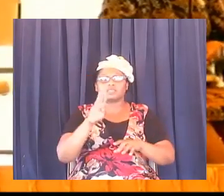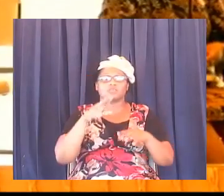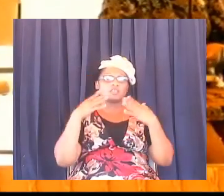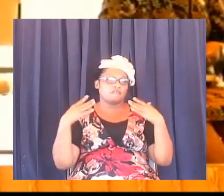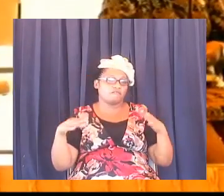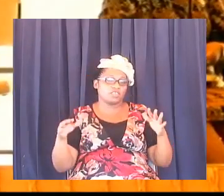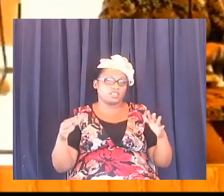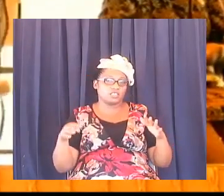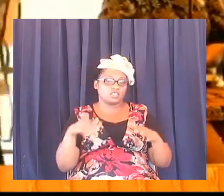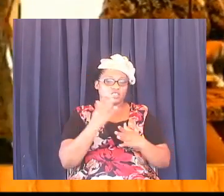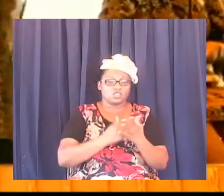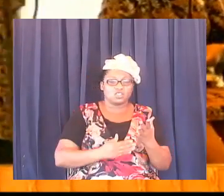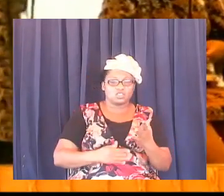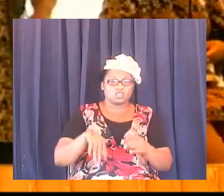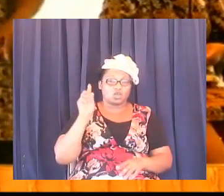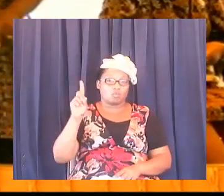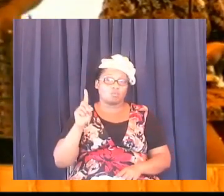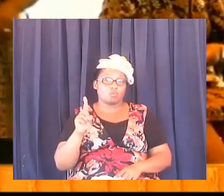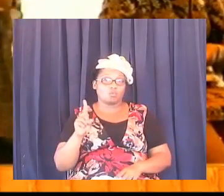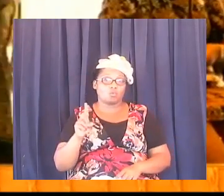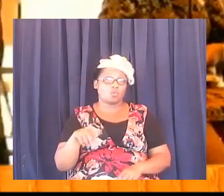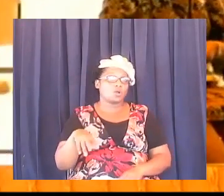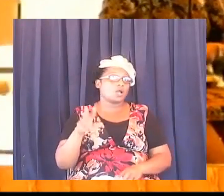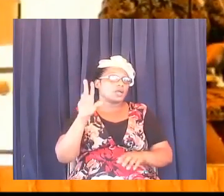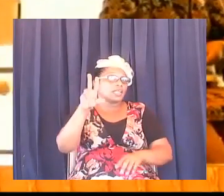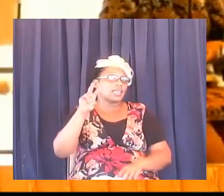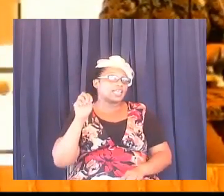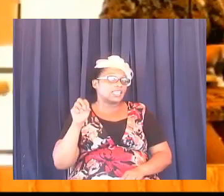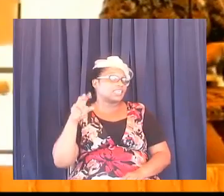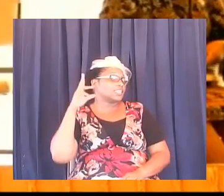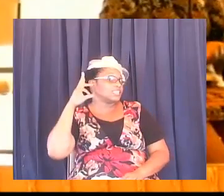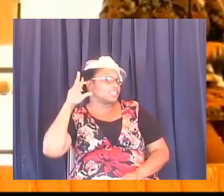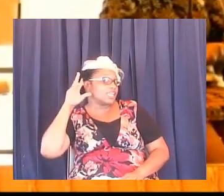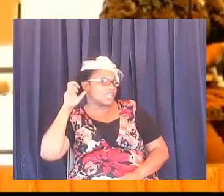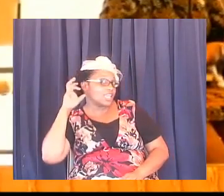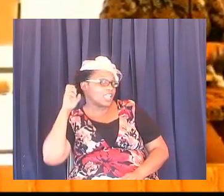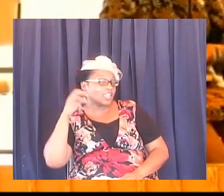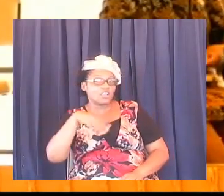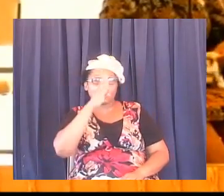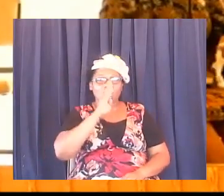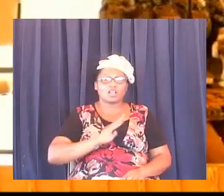here that needs to hear this word. So my God,